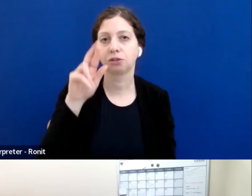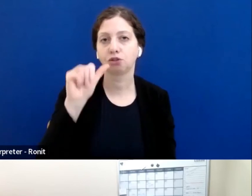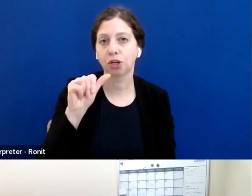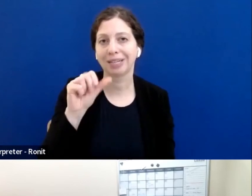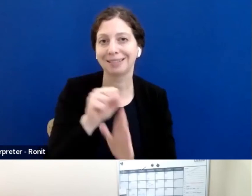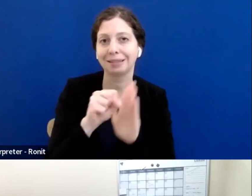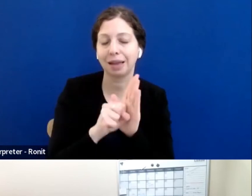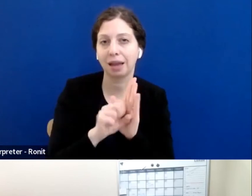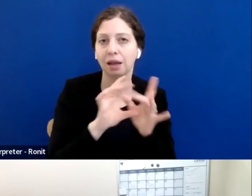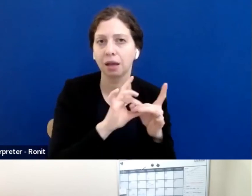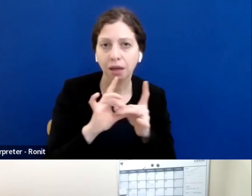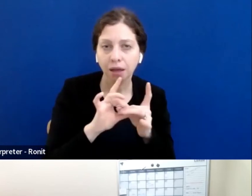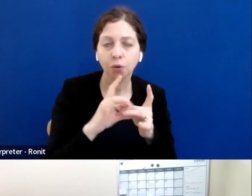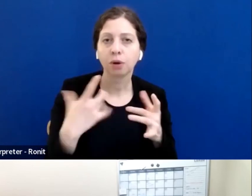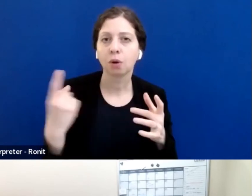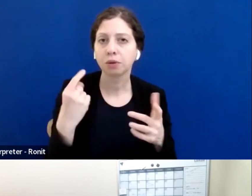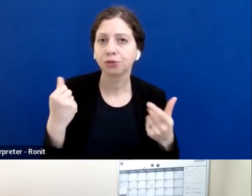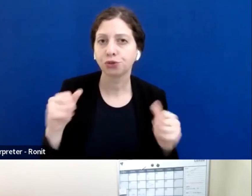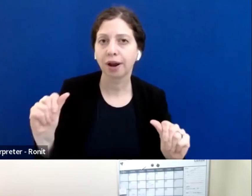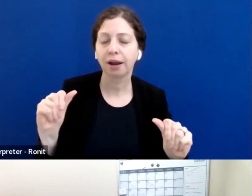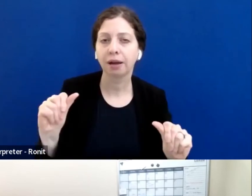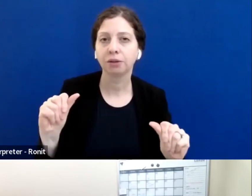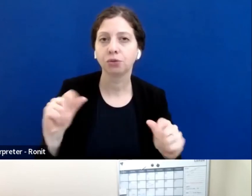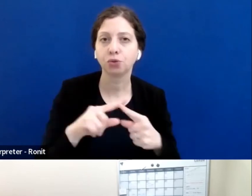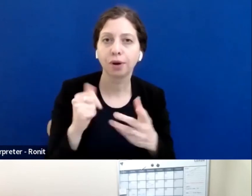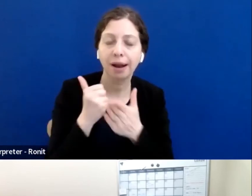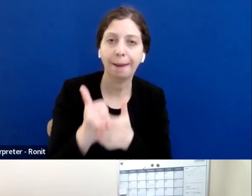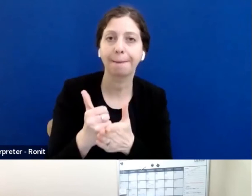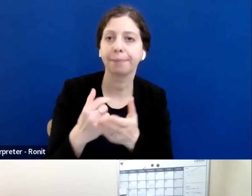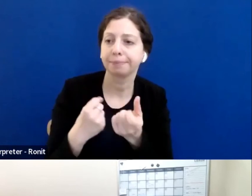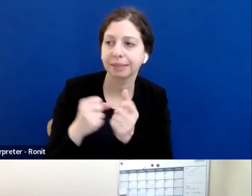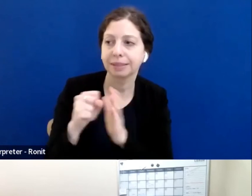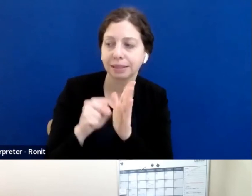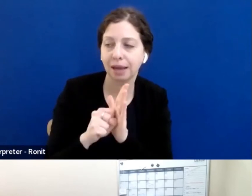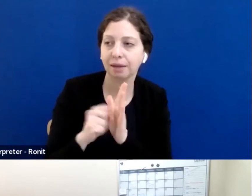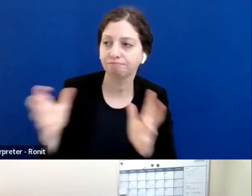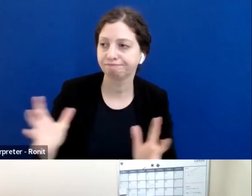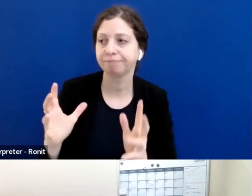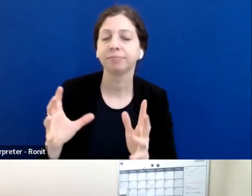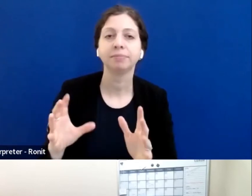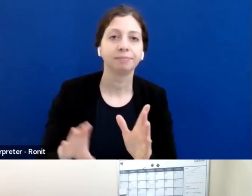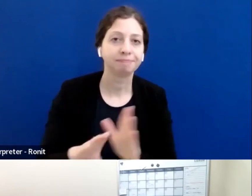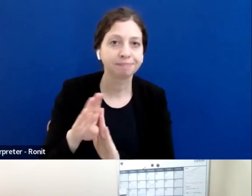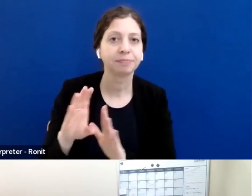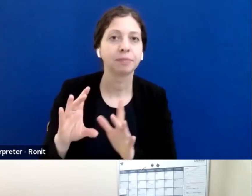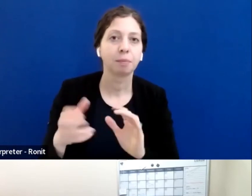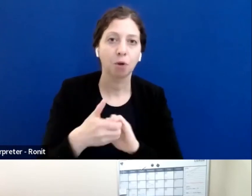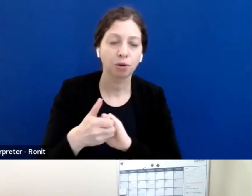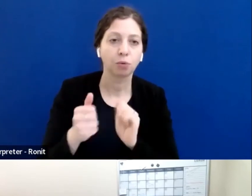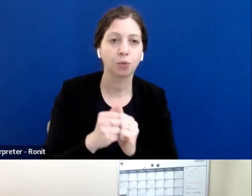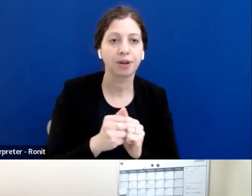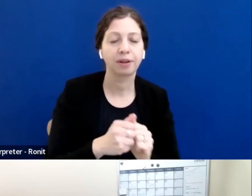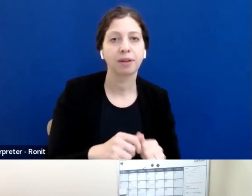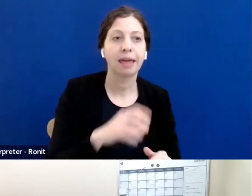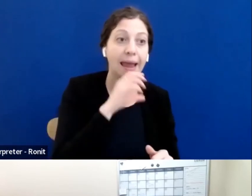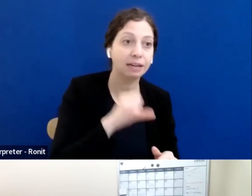collaborations? We're always trying to help states facilitate partnerships between their aging and their brain injury program, or